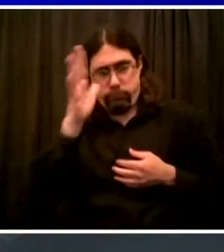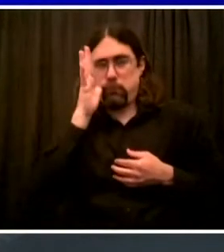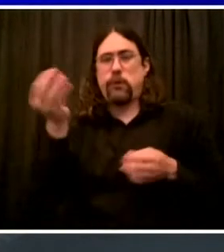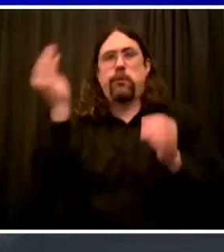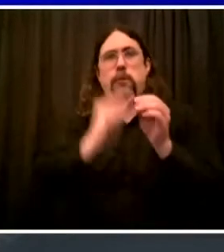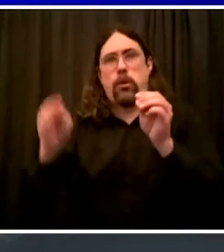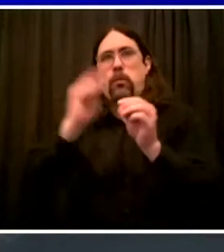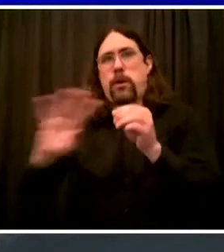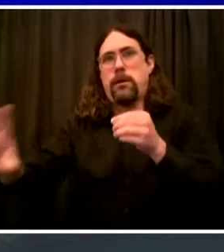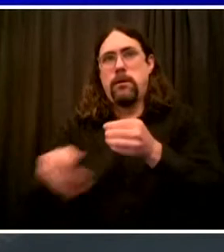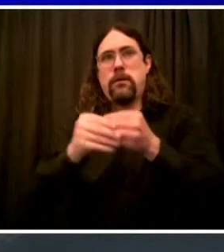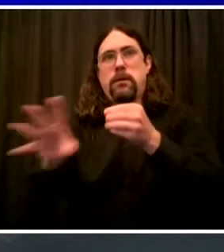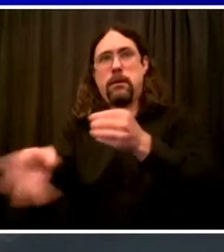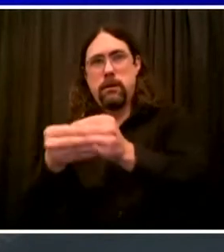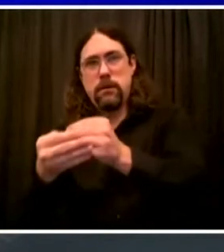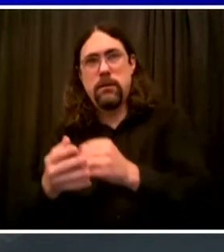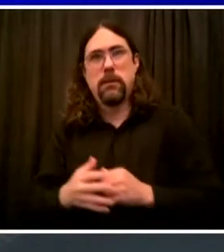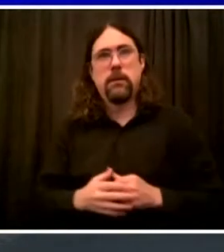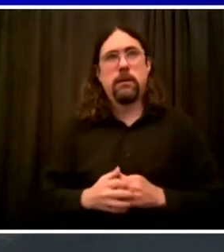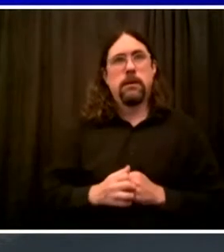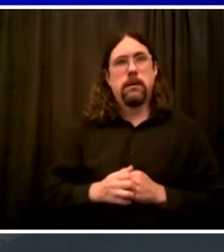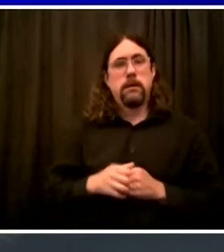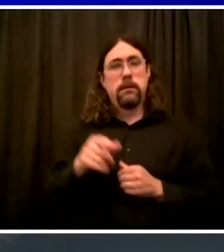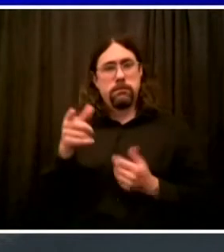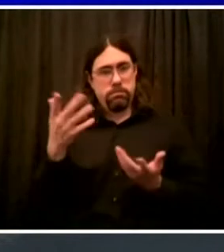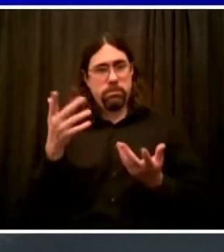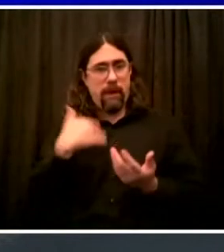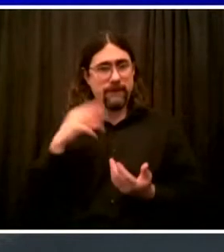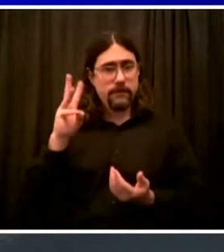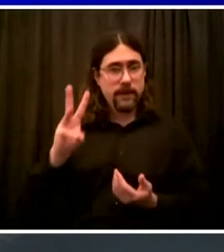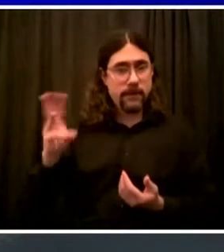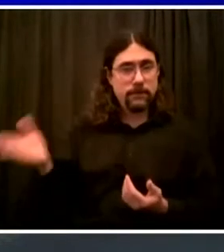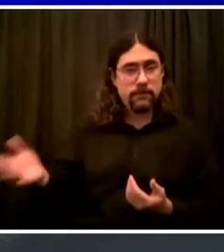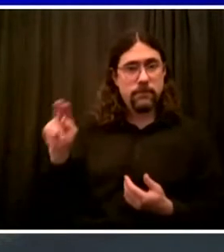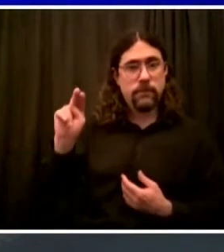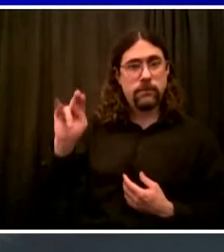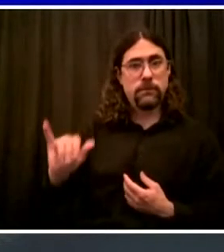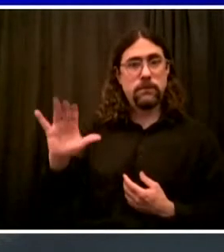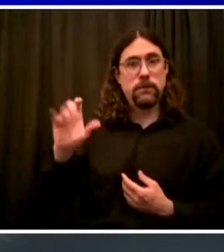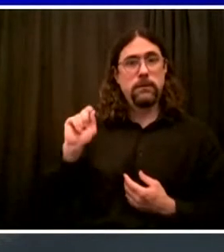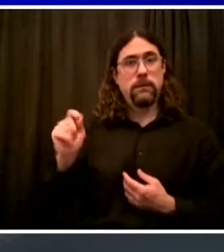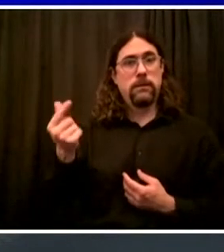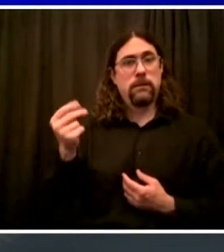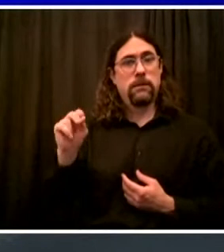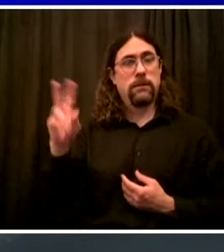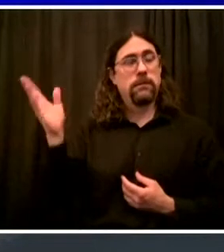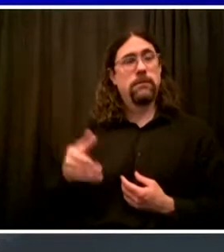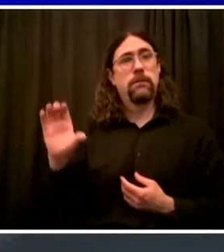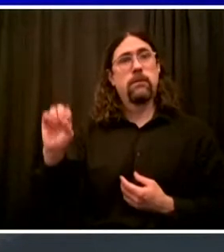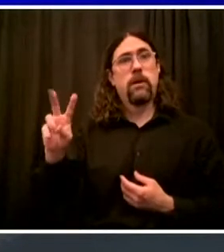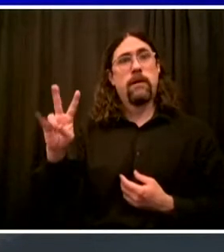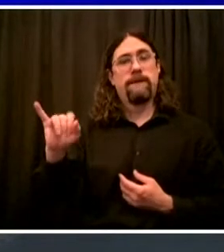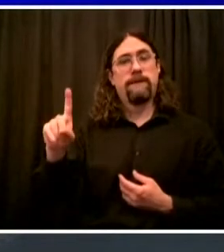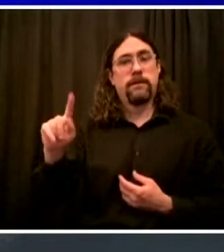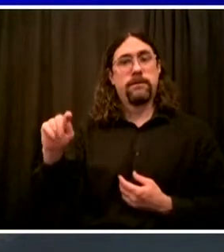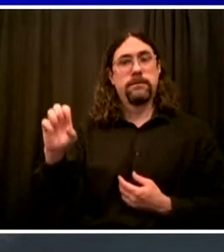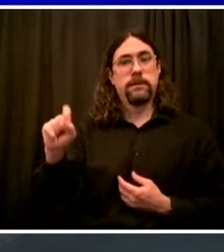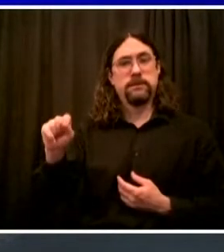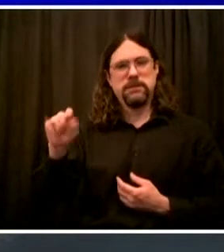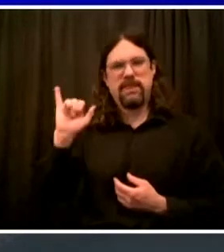nyc.gov/COVID test. Now, I've said our goal was to get to 20,000 tests per